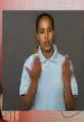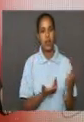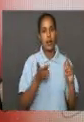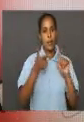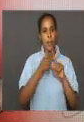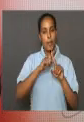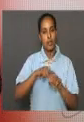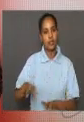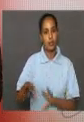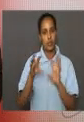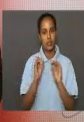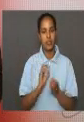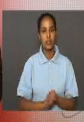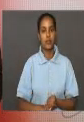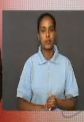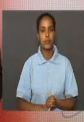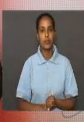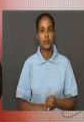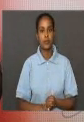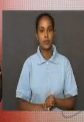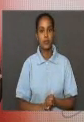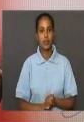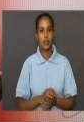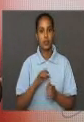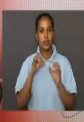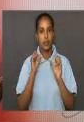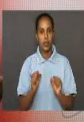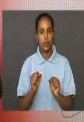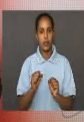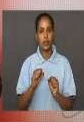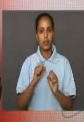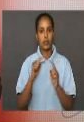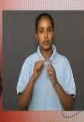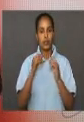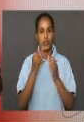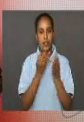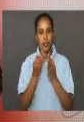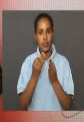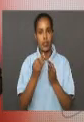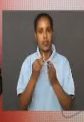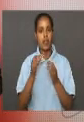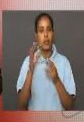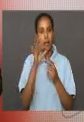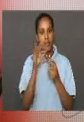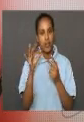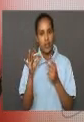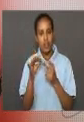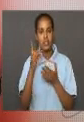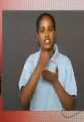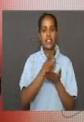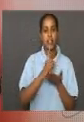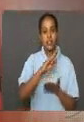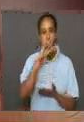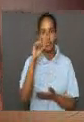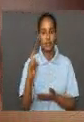Welcome back, students. Were you able to define preferential